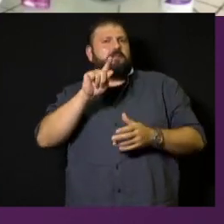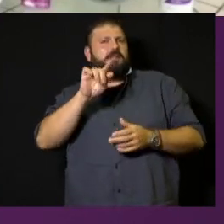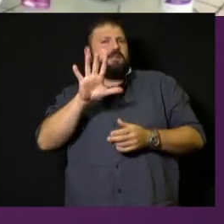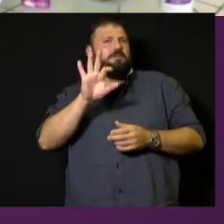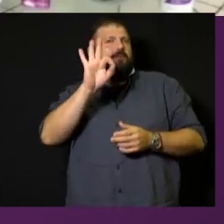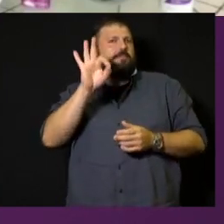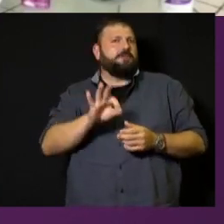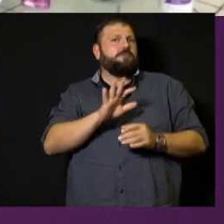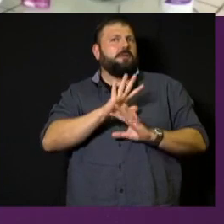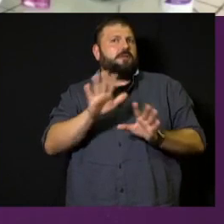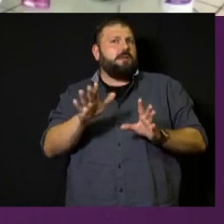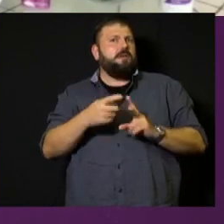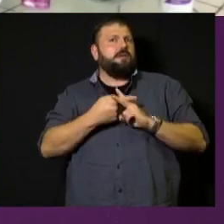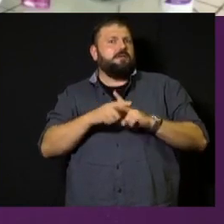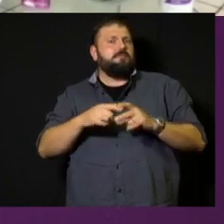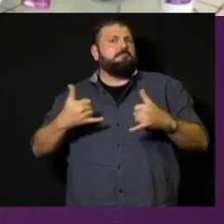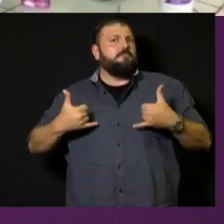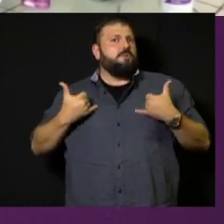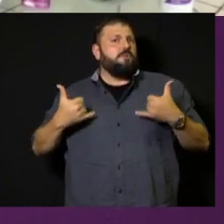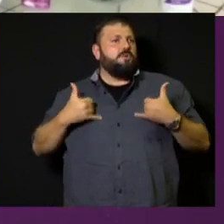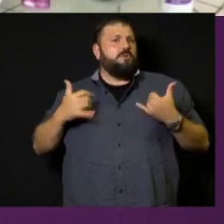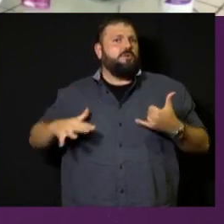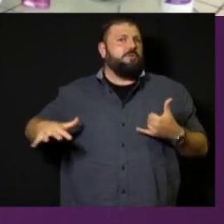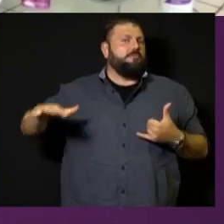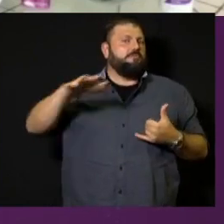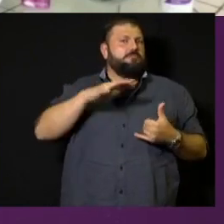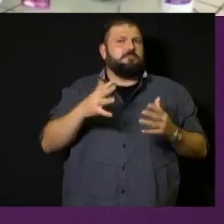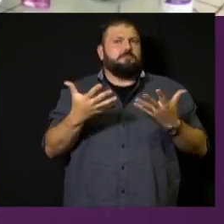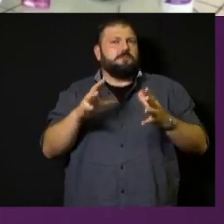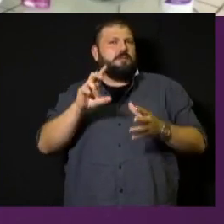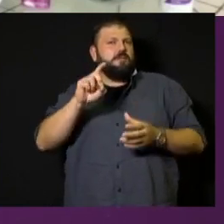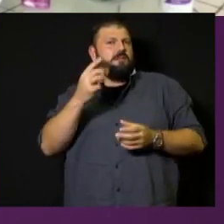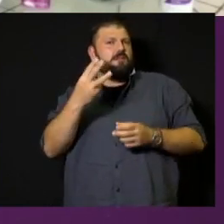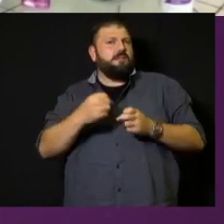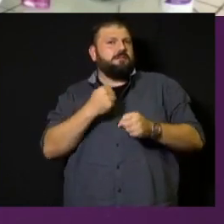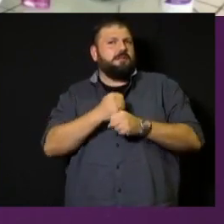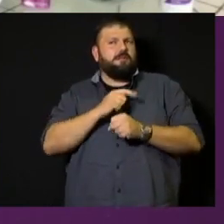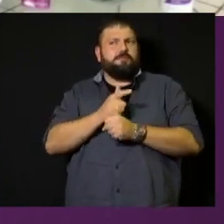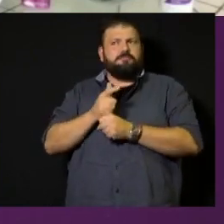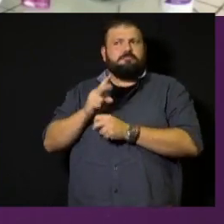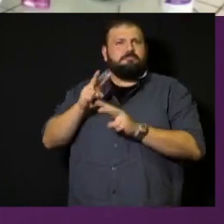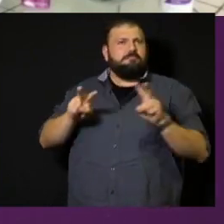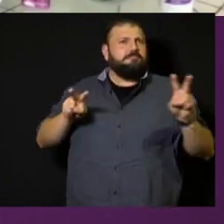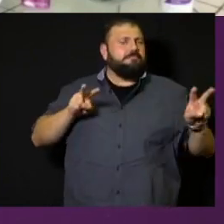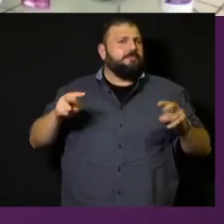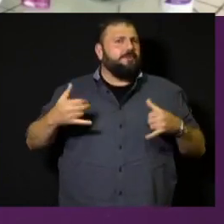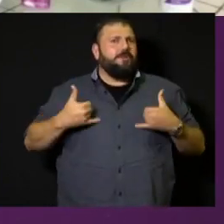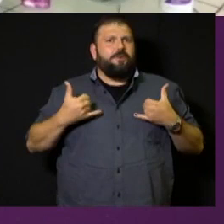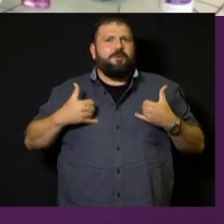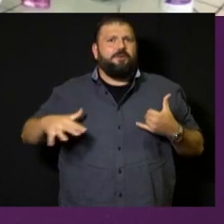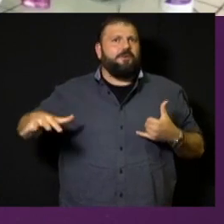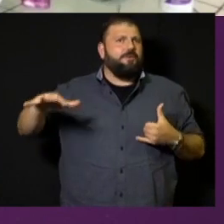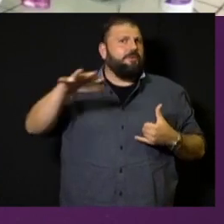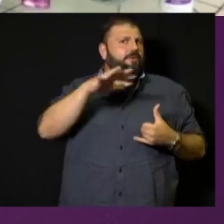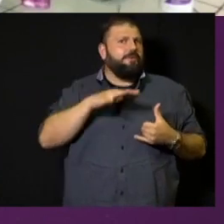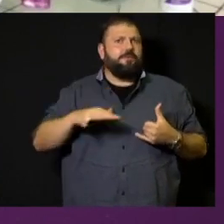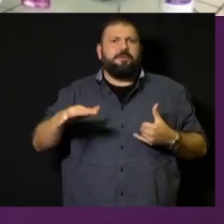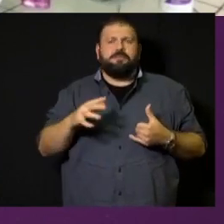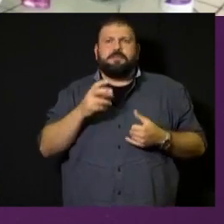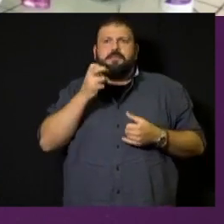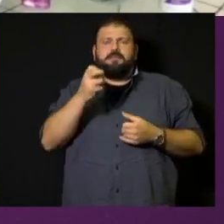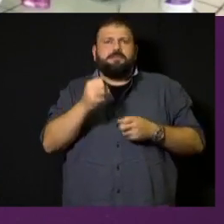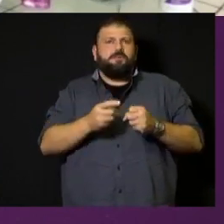75% of the people in working age are people below 33 years old. We started to